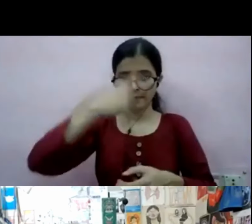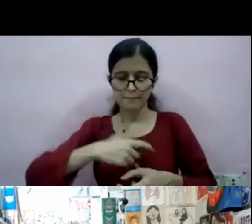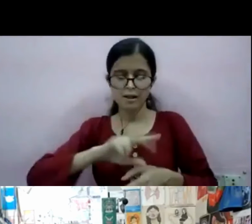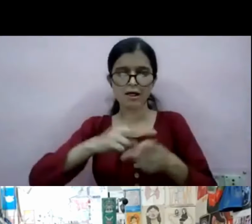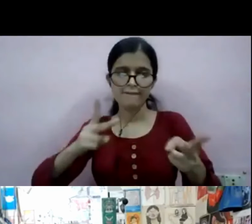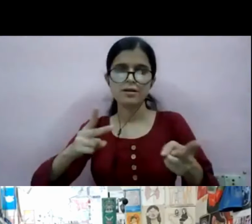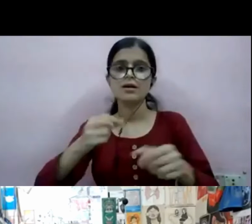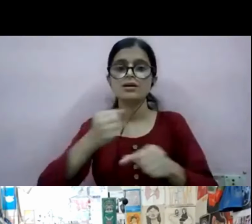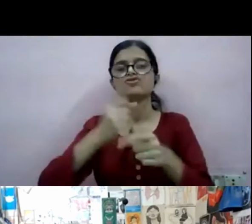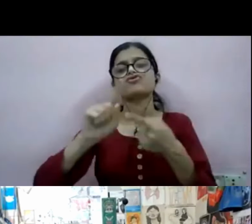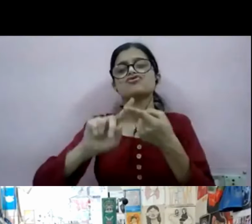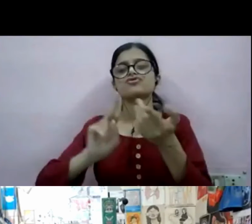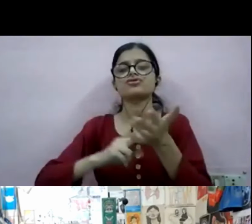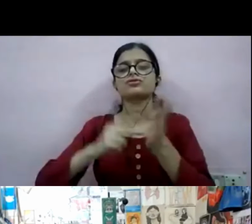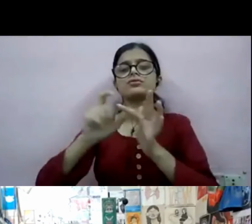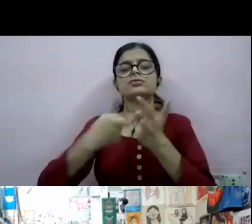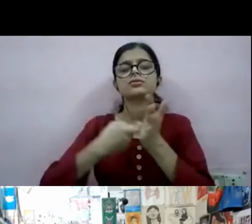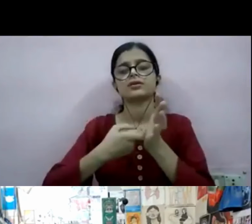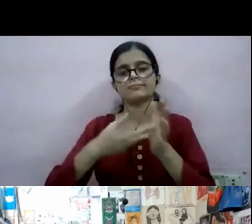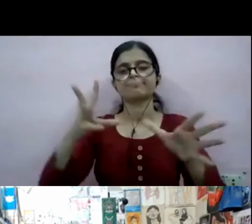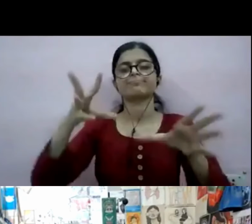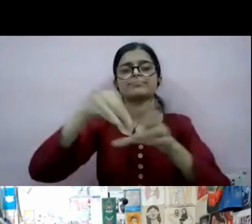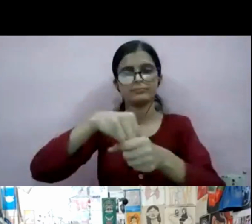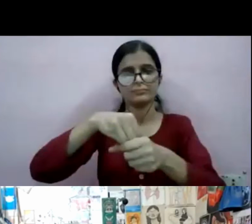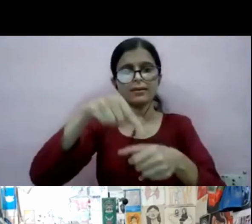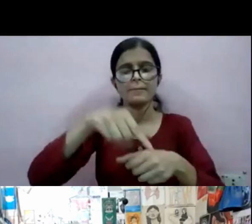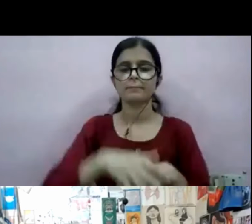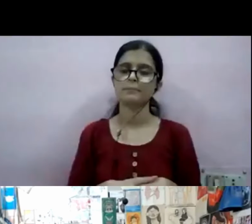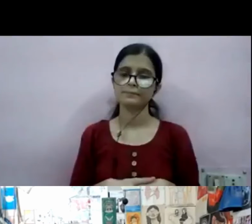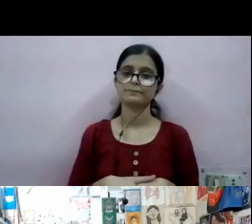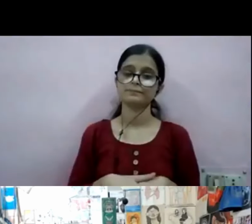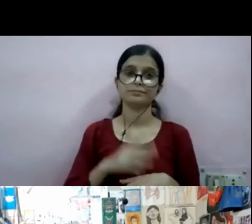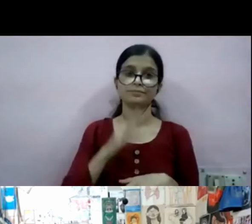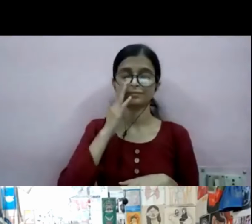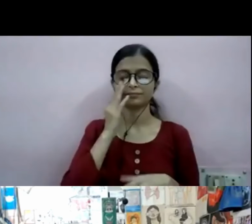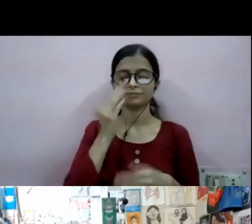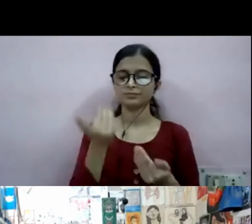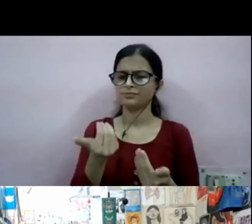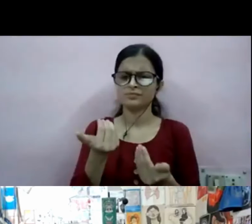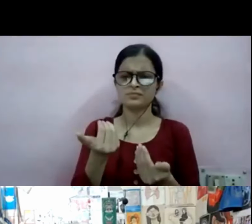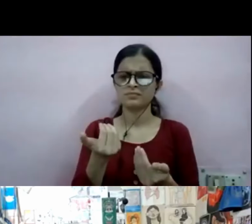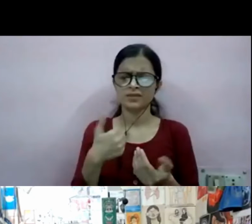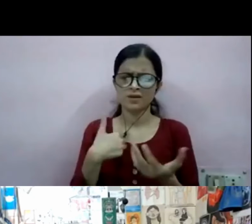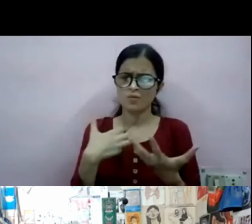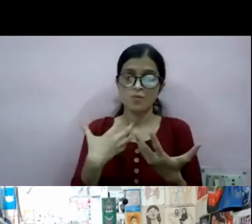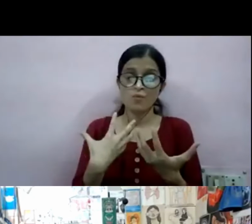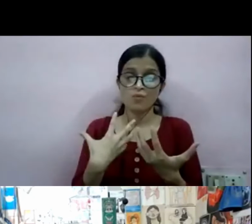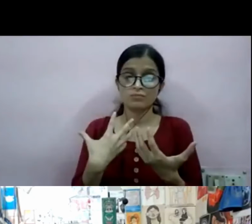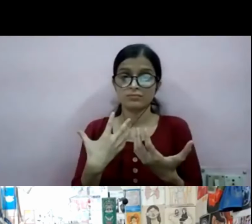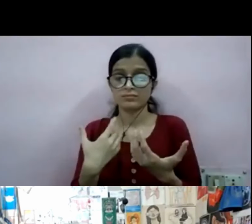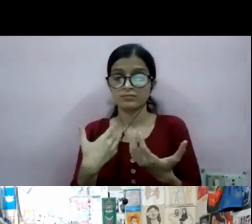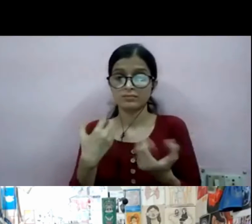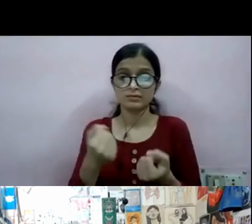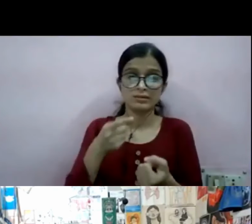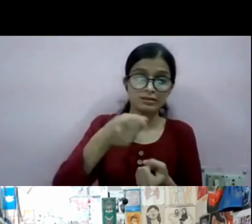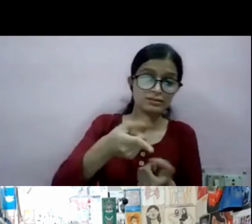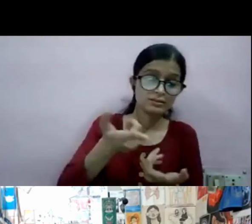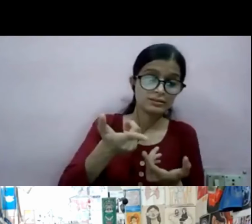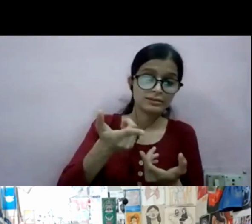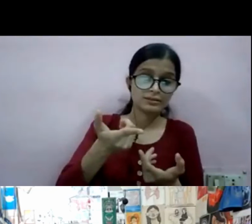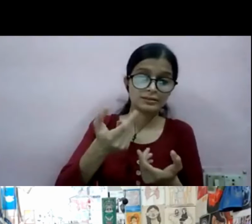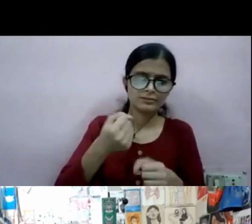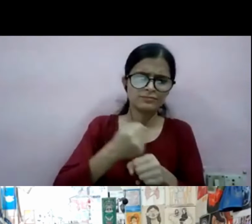gender continuum. I do not really specialize in queer gender